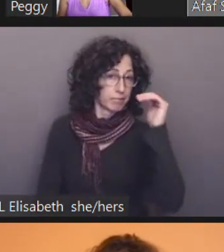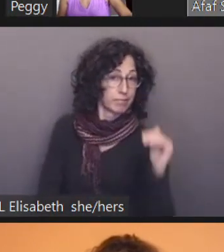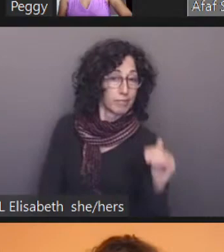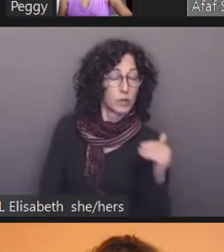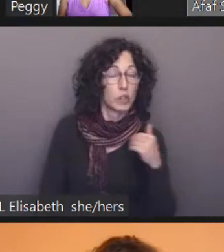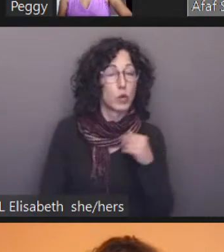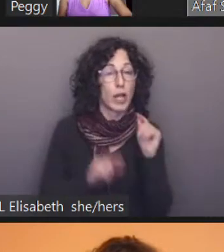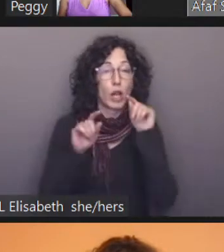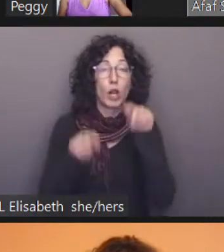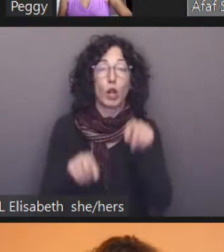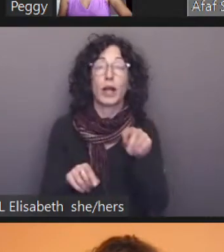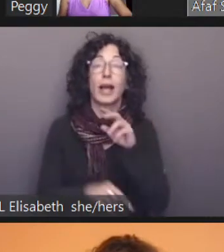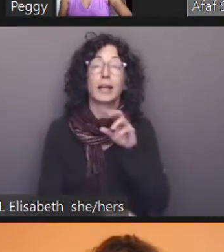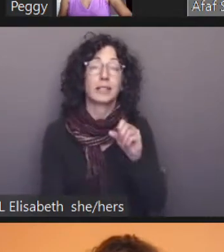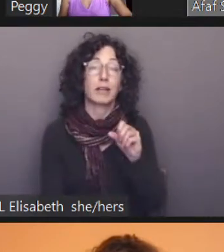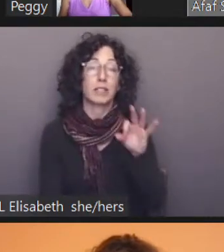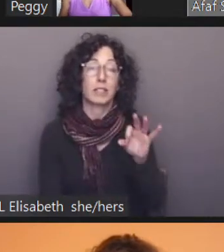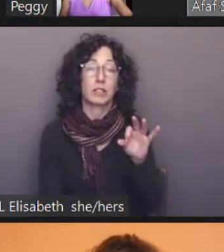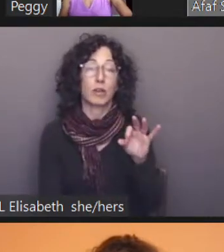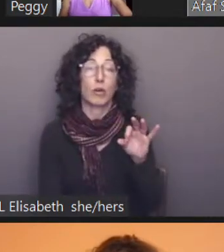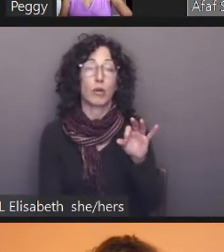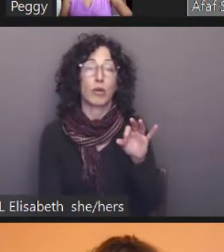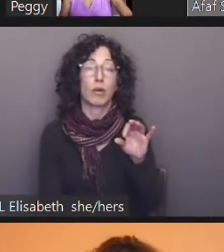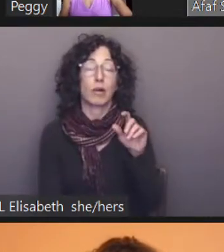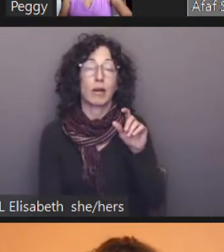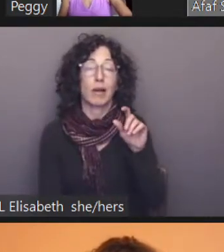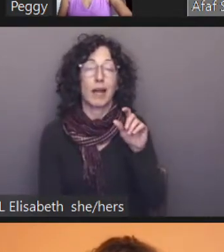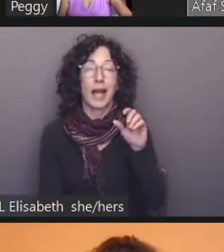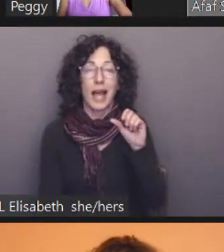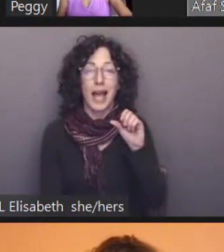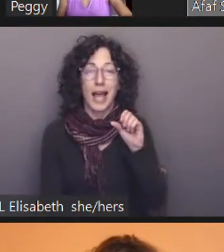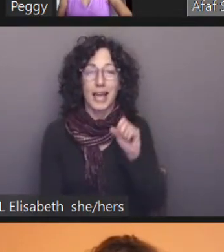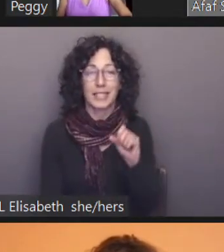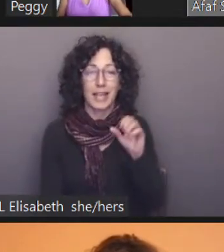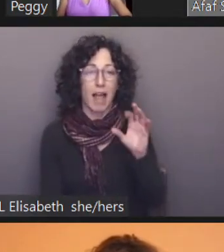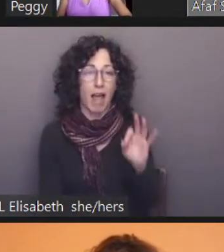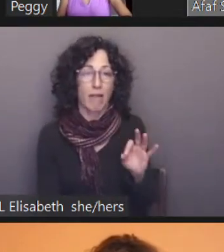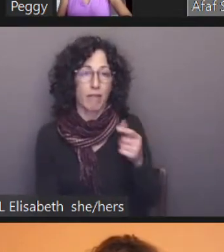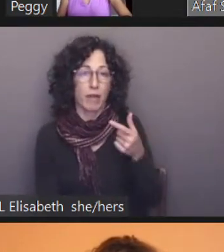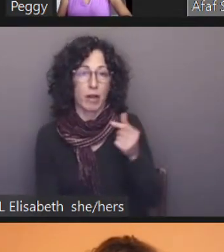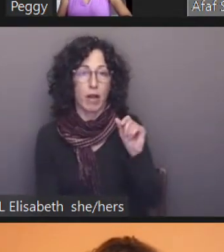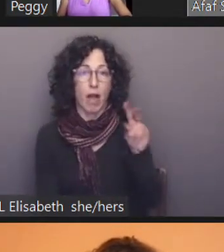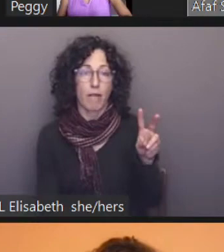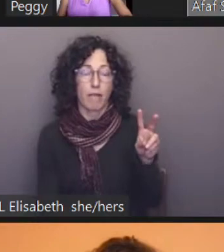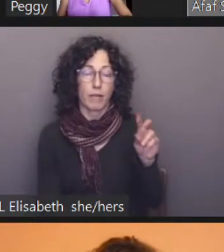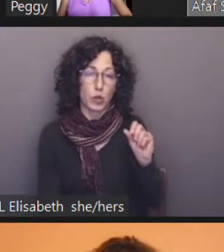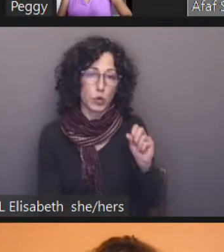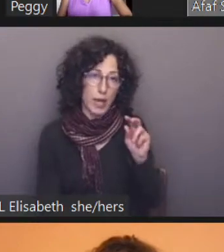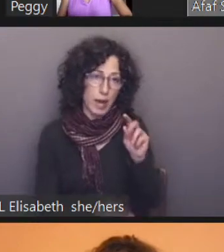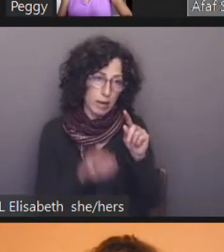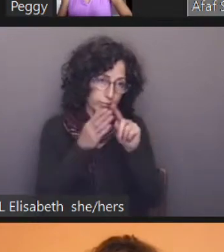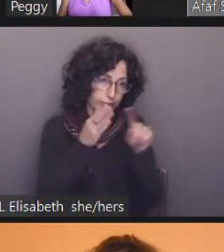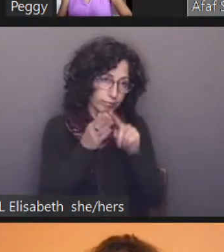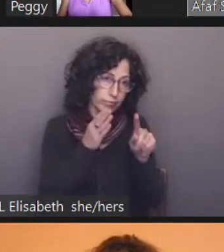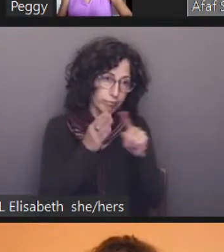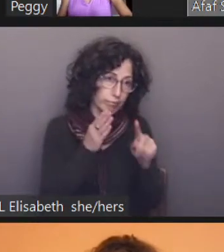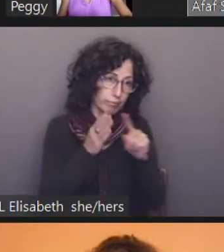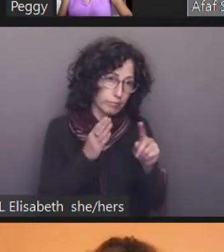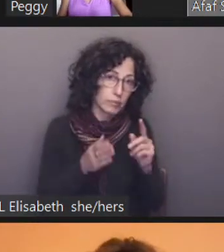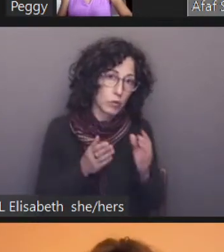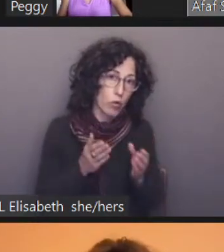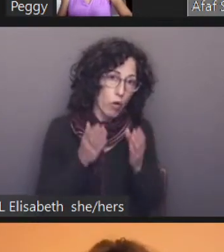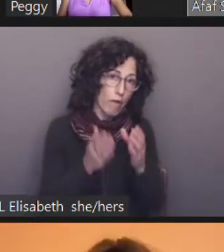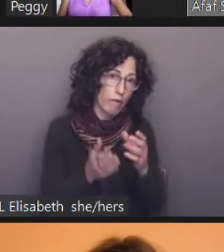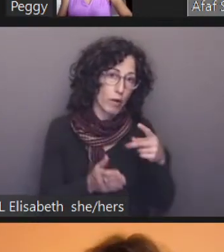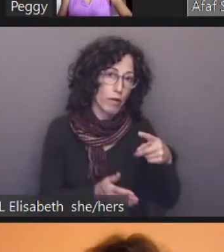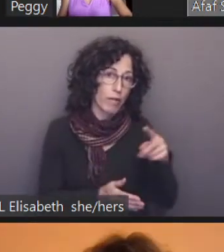Francisco SFGov website, Get Vaccinated, and see the sites that offer the Pfizer vaccine, which is the one